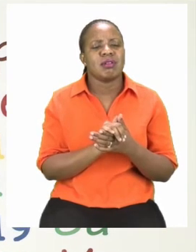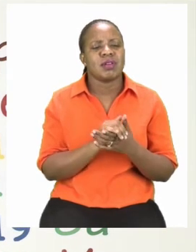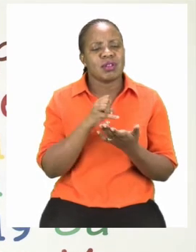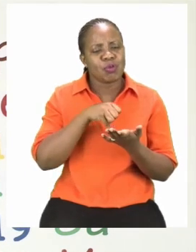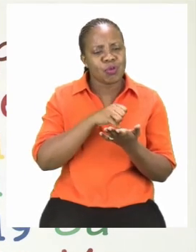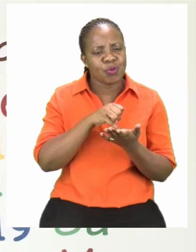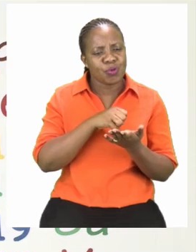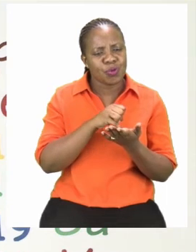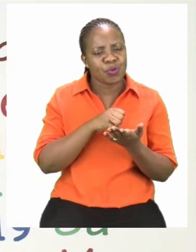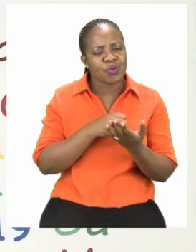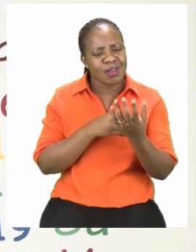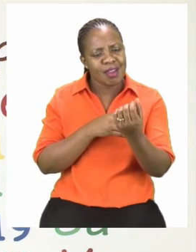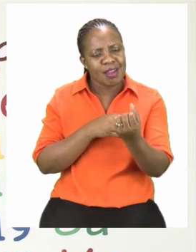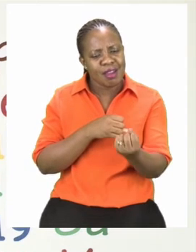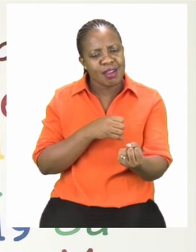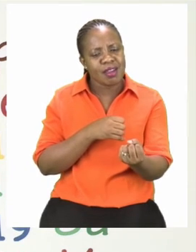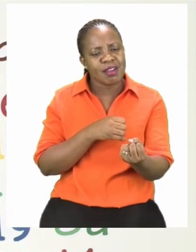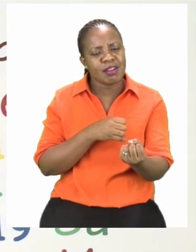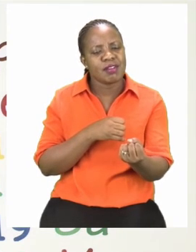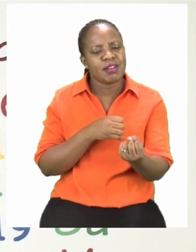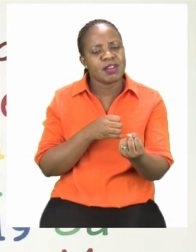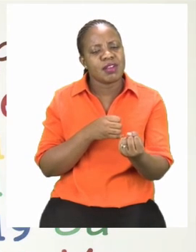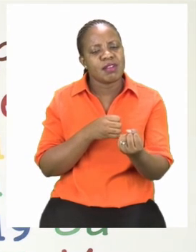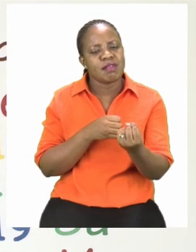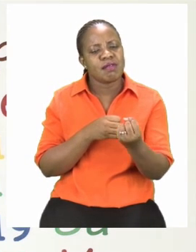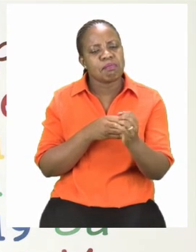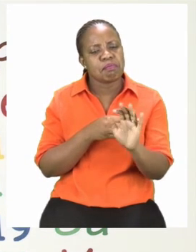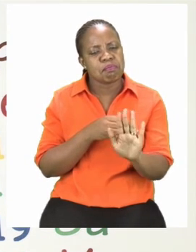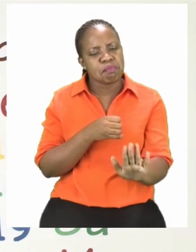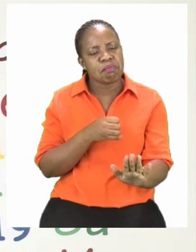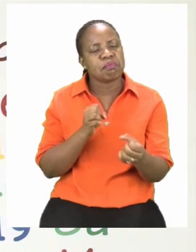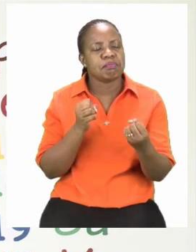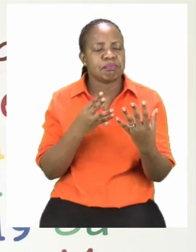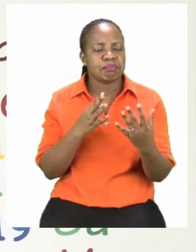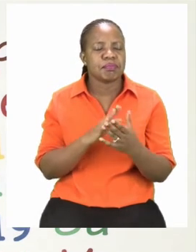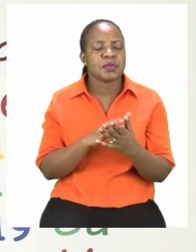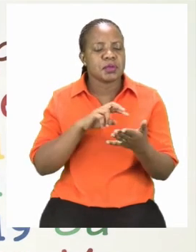our website, Zoshi Online.